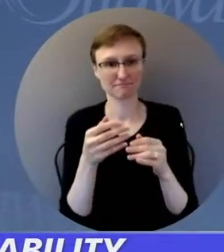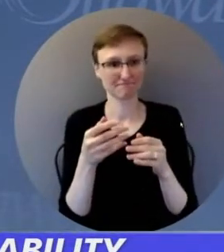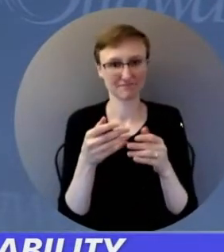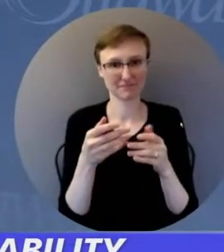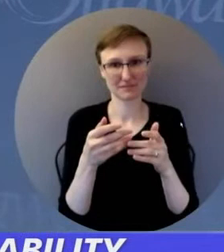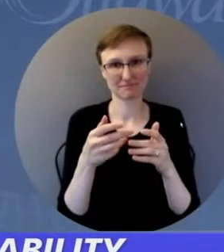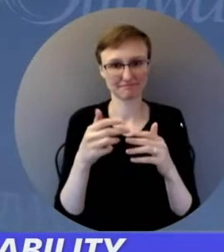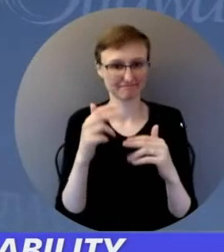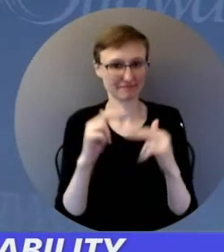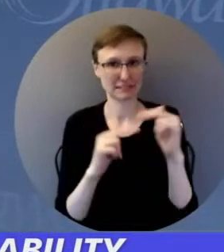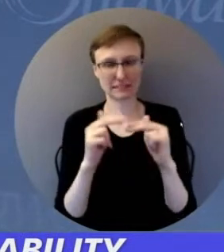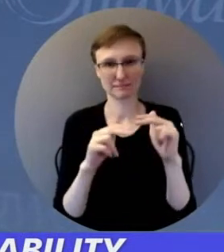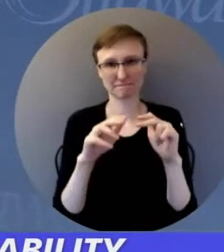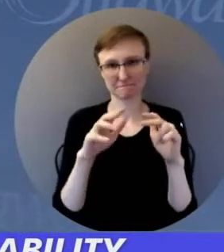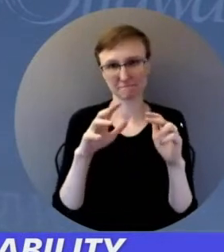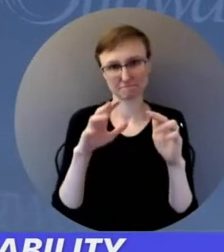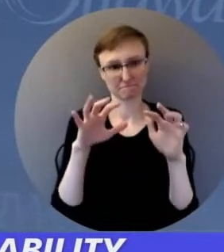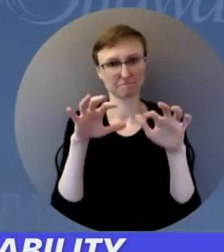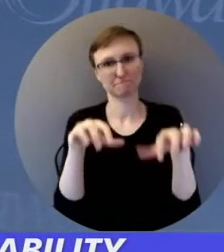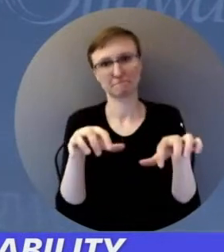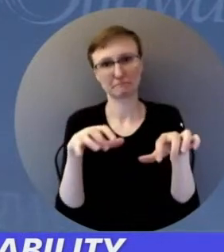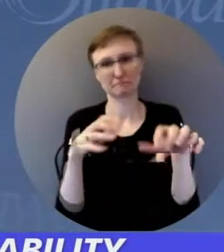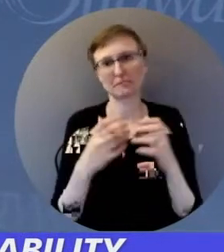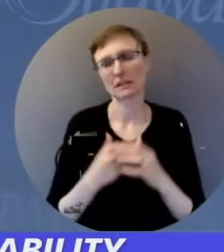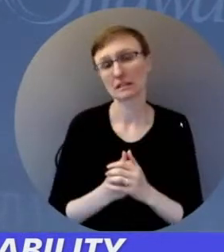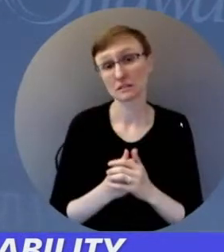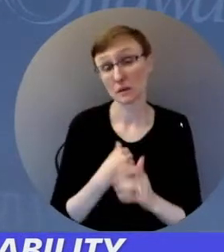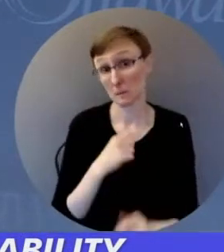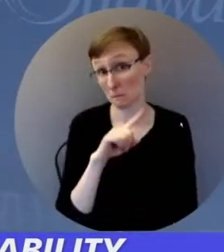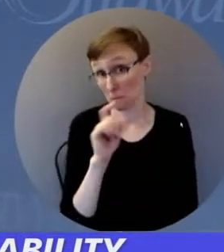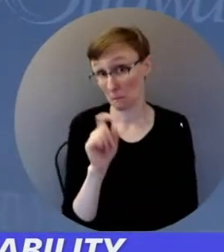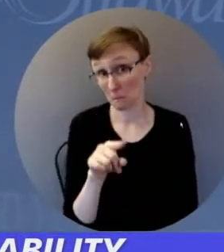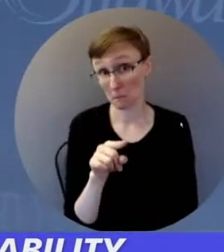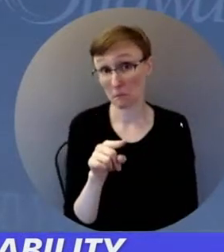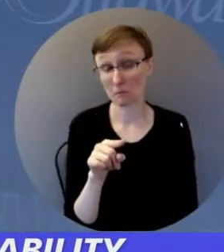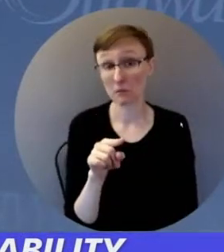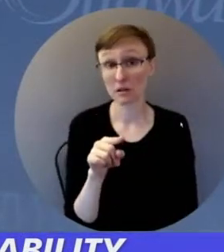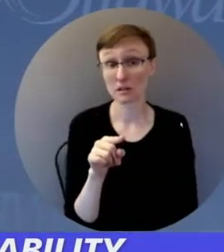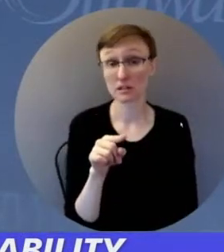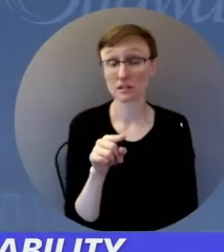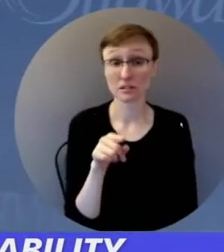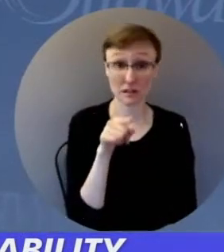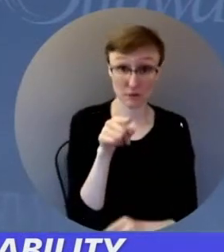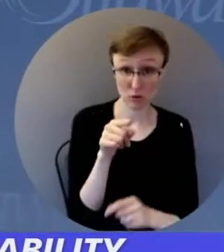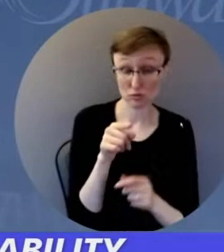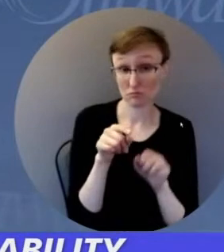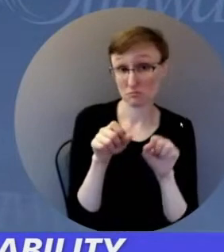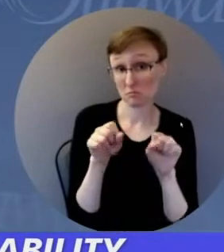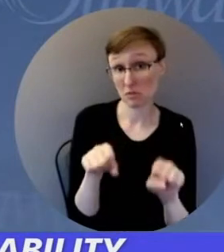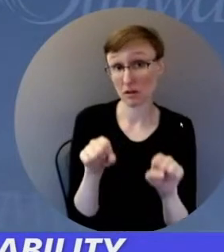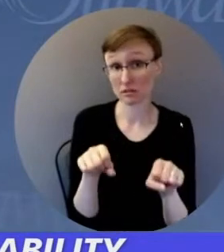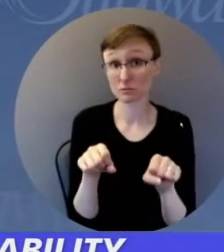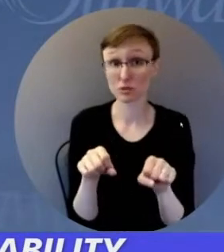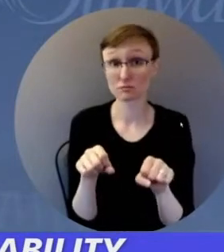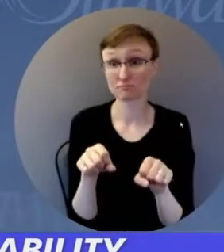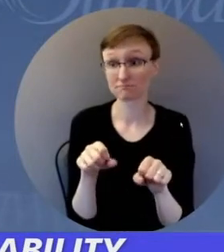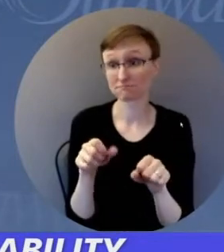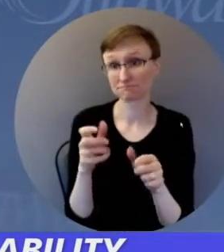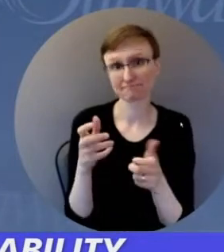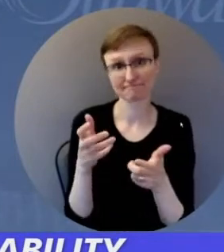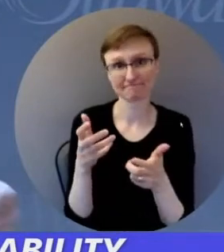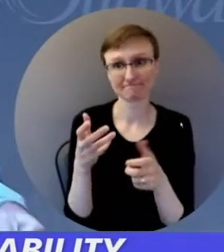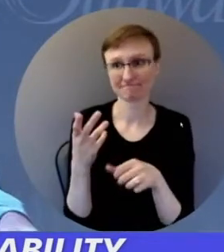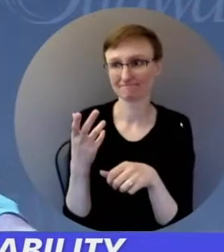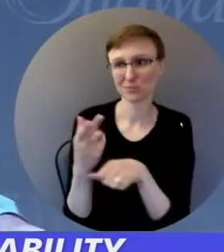would you be open to taxpayer money going into rebuilding the North Side stands, and how much? It